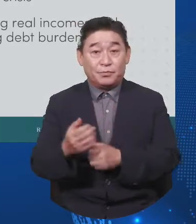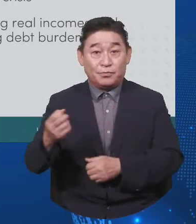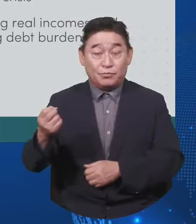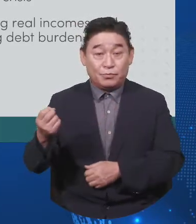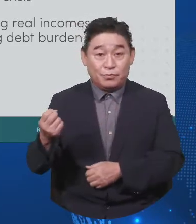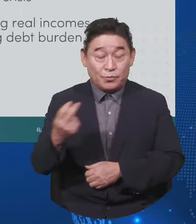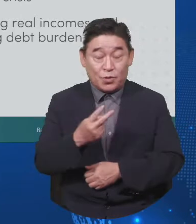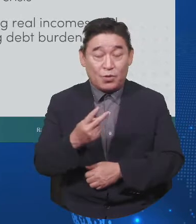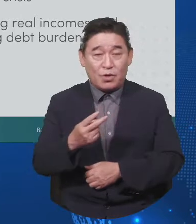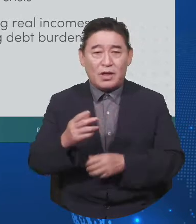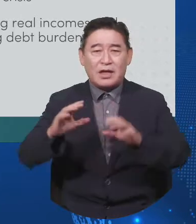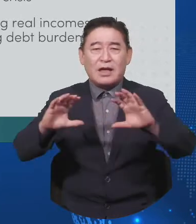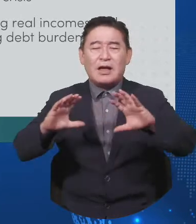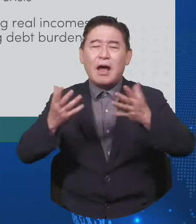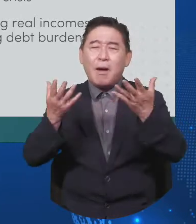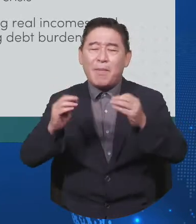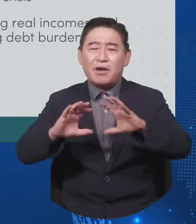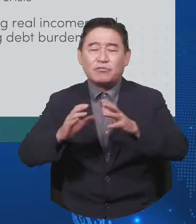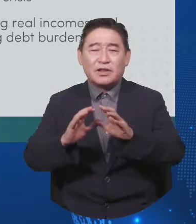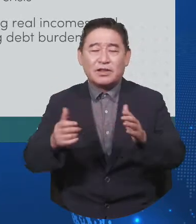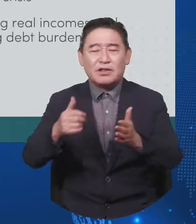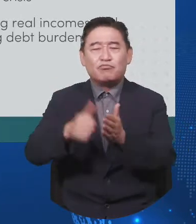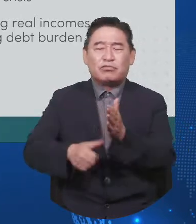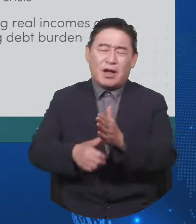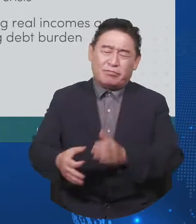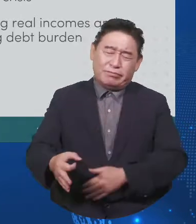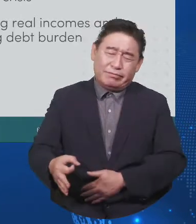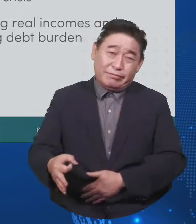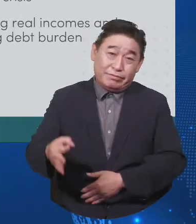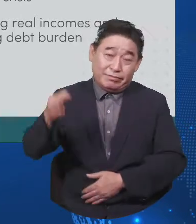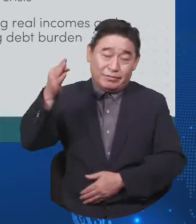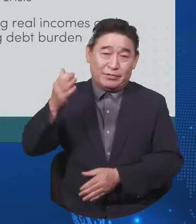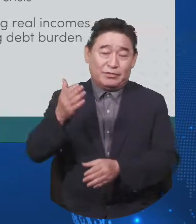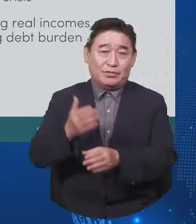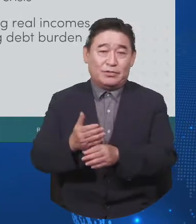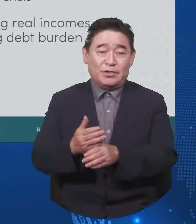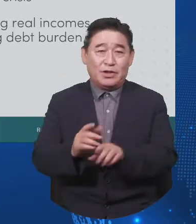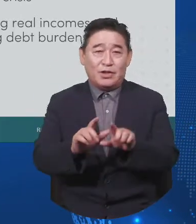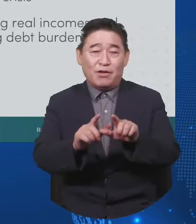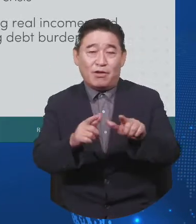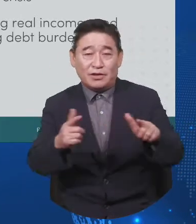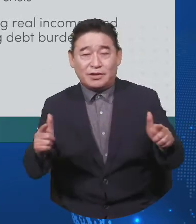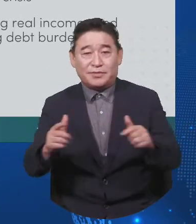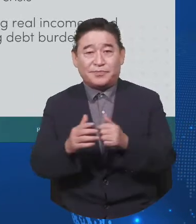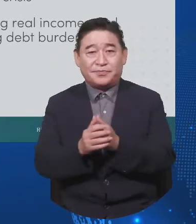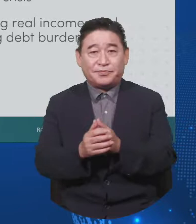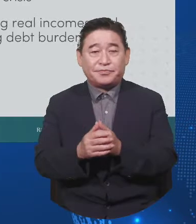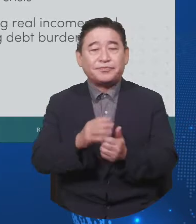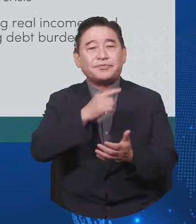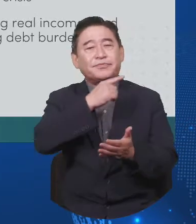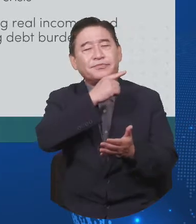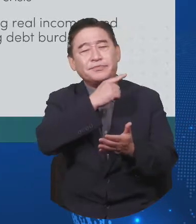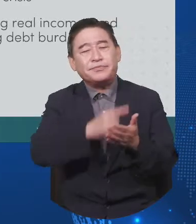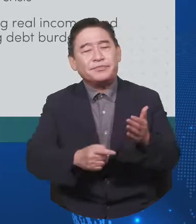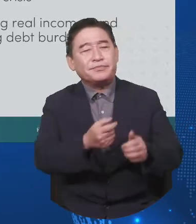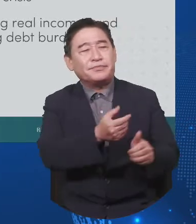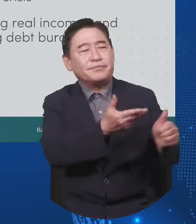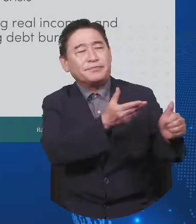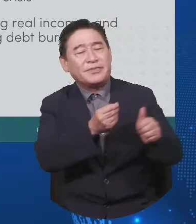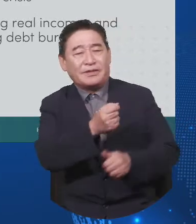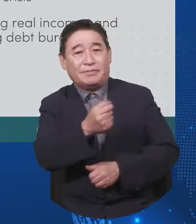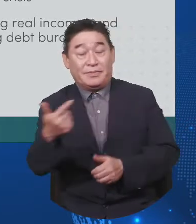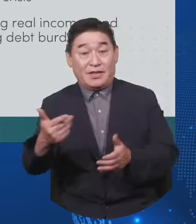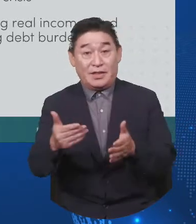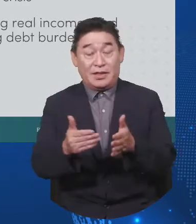growing inflation and an increasing burden from debt. In this complex development landscape, Now more